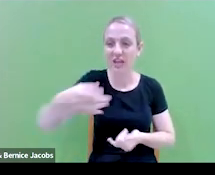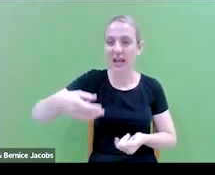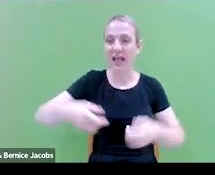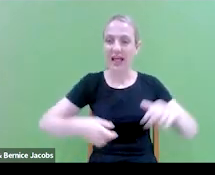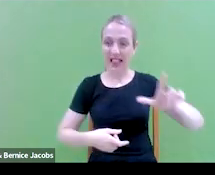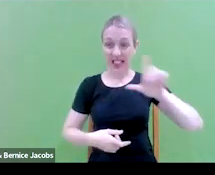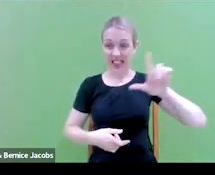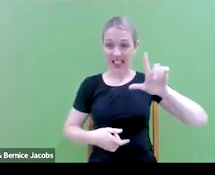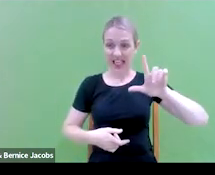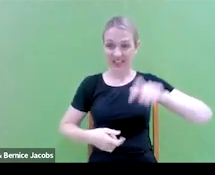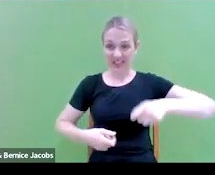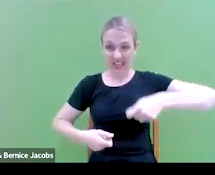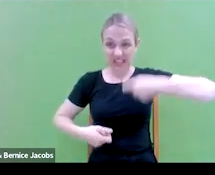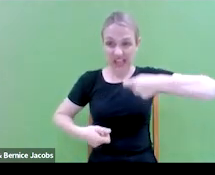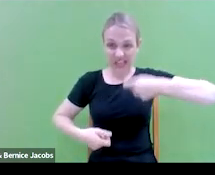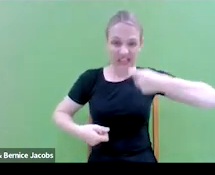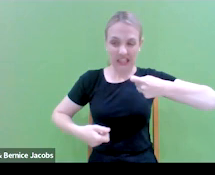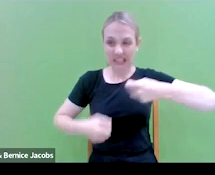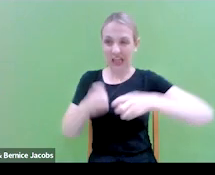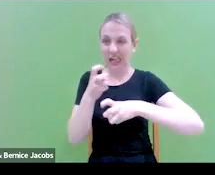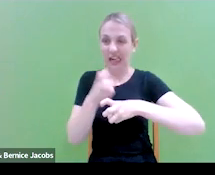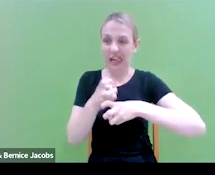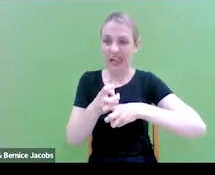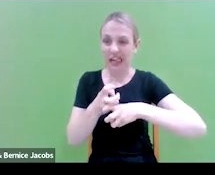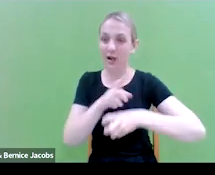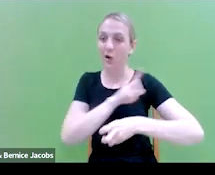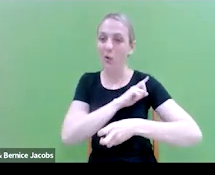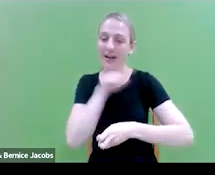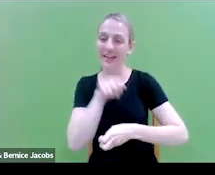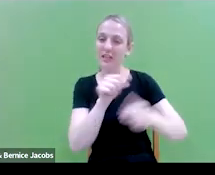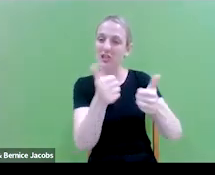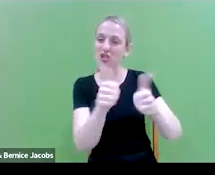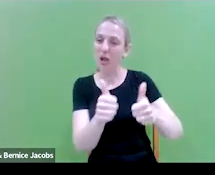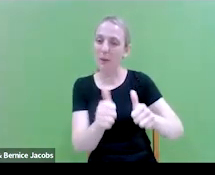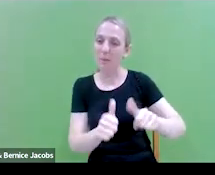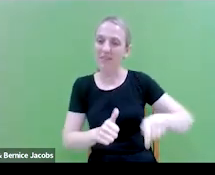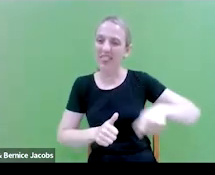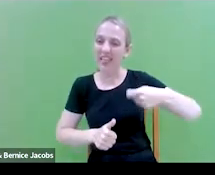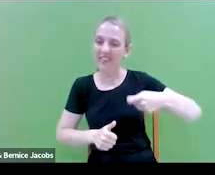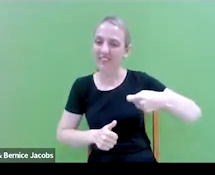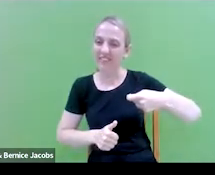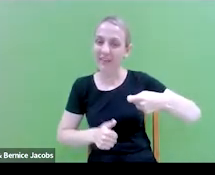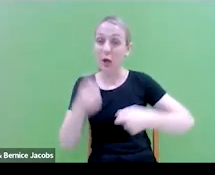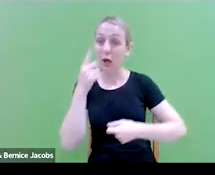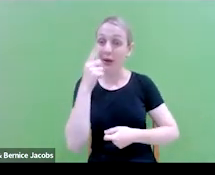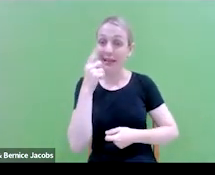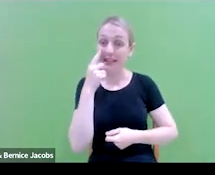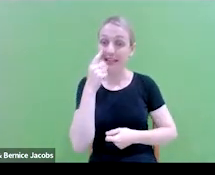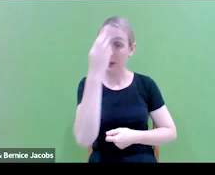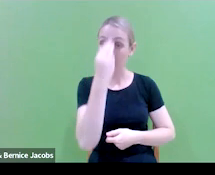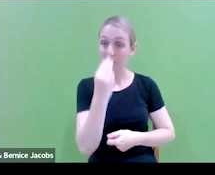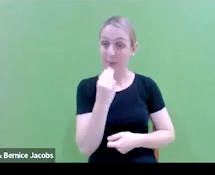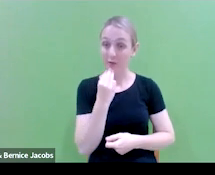is actually really difficult because of the shape of the knife. So on the screen is an image of a set of cutlery that I found at a